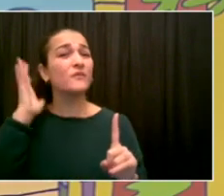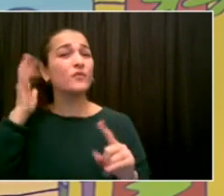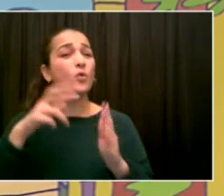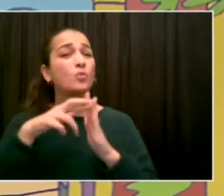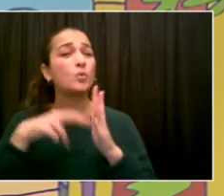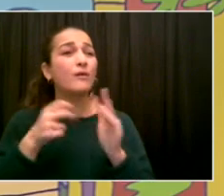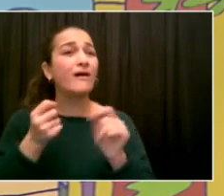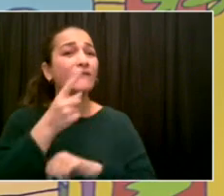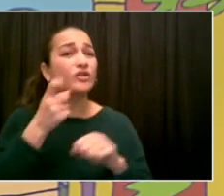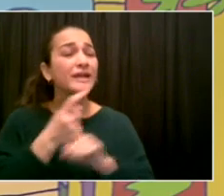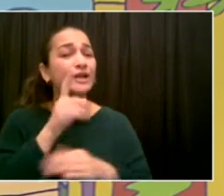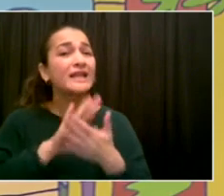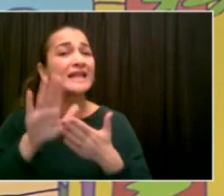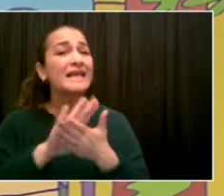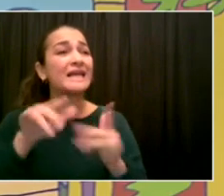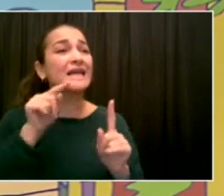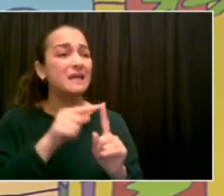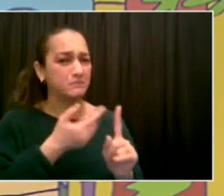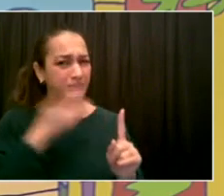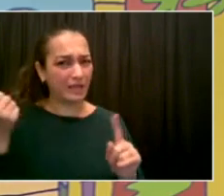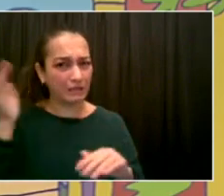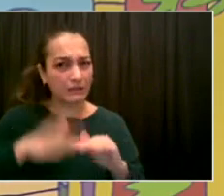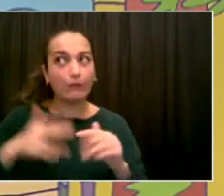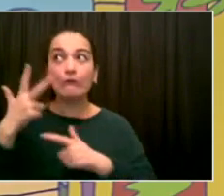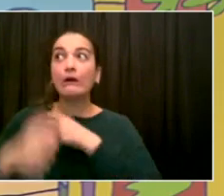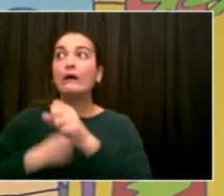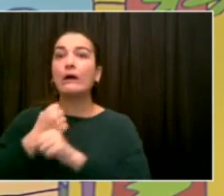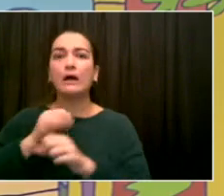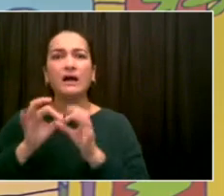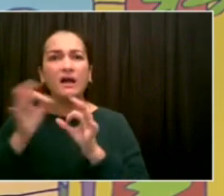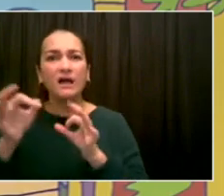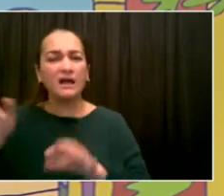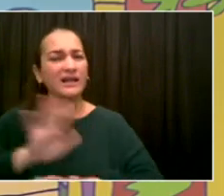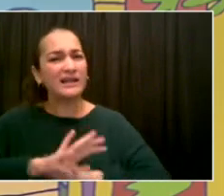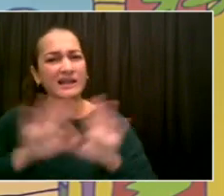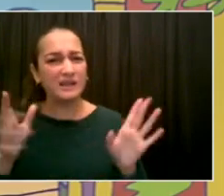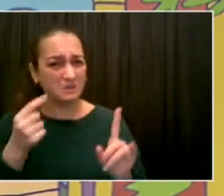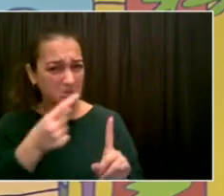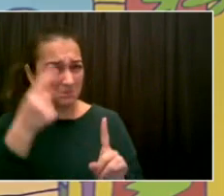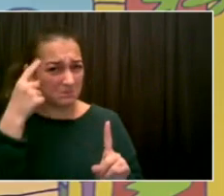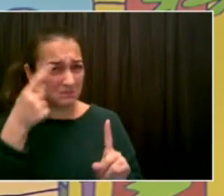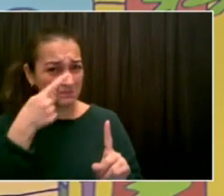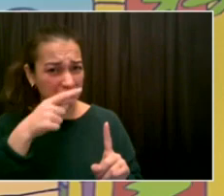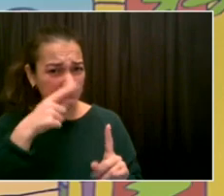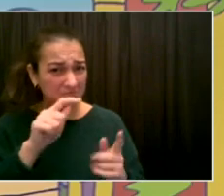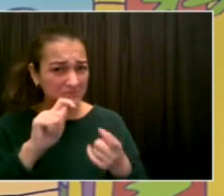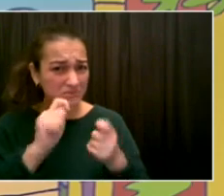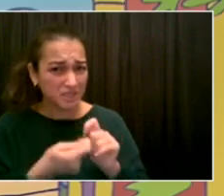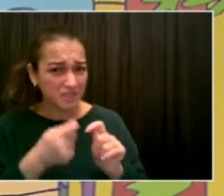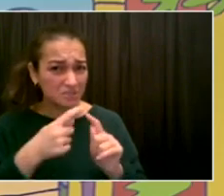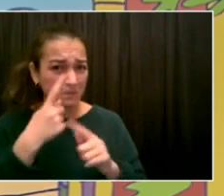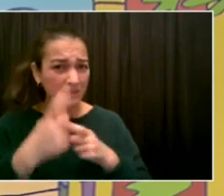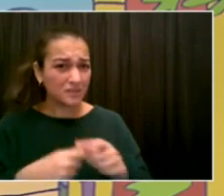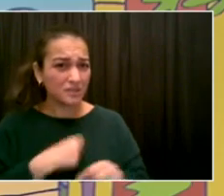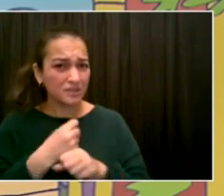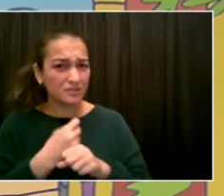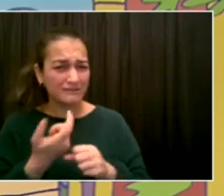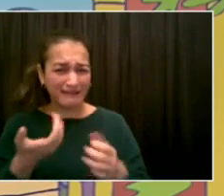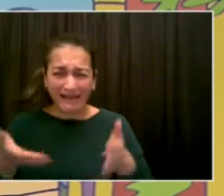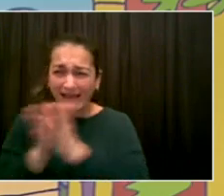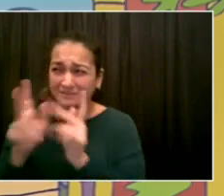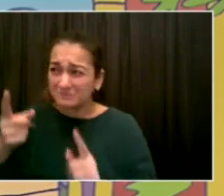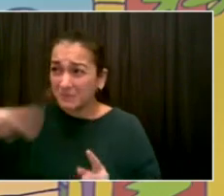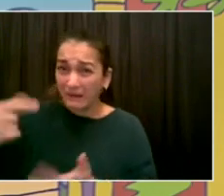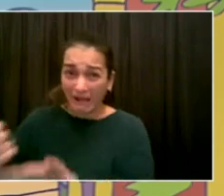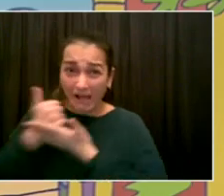for flooding in certain areas? So, good question, Ari. Real quick, what we saw in Hurricane Ida